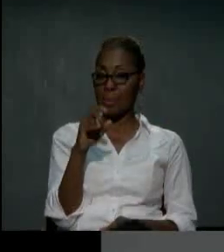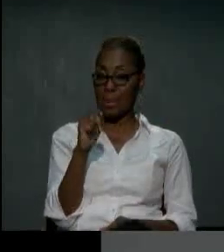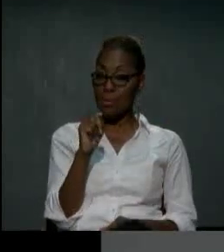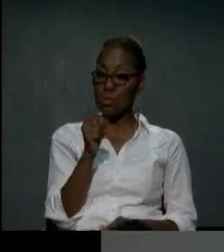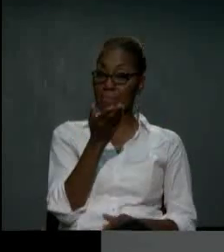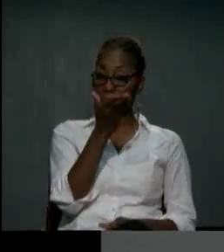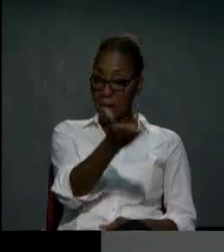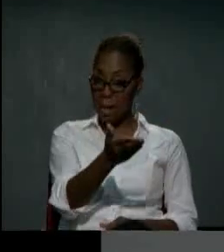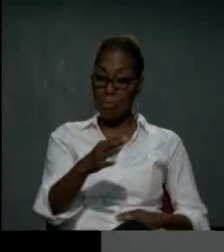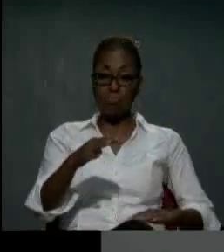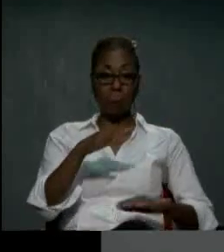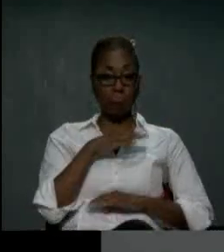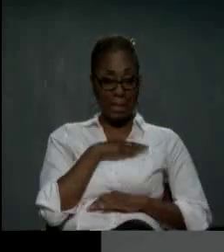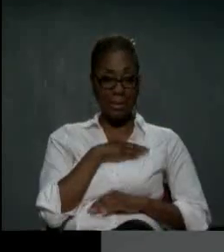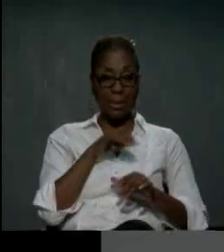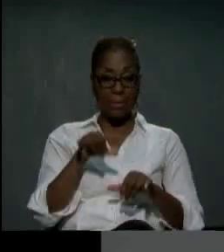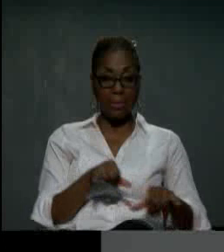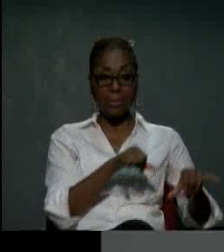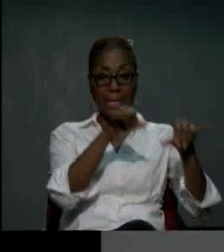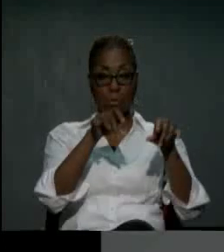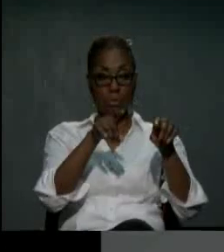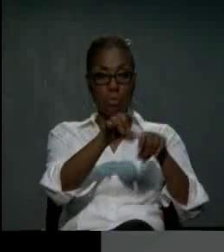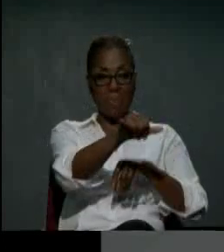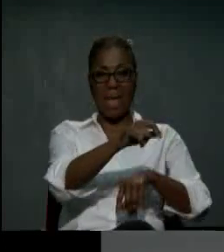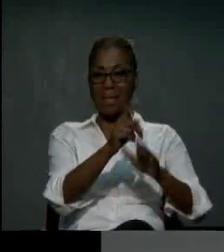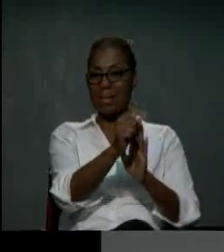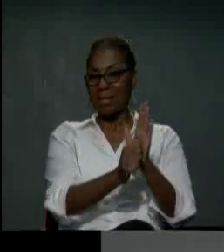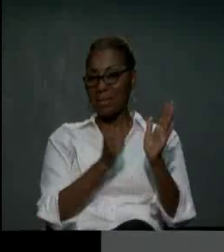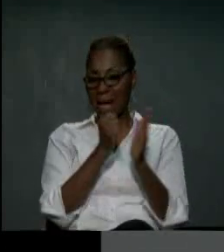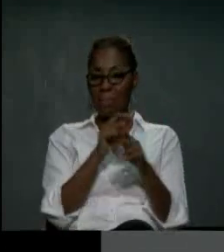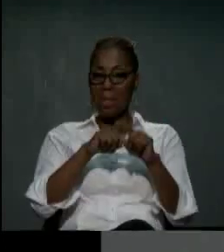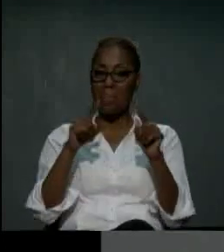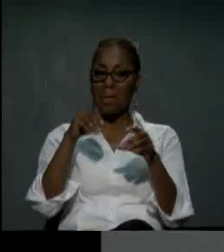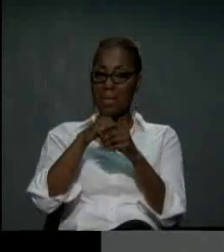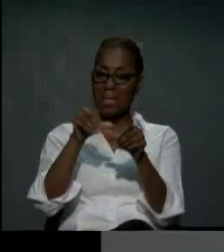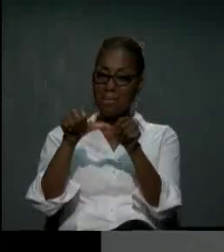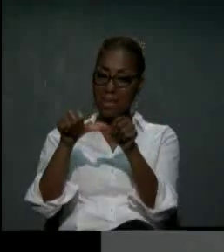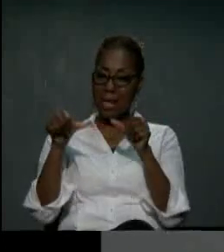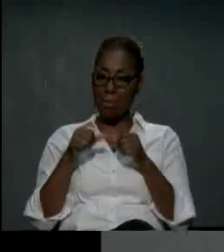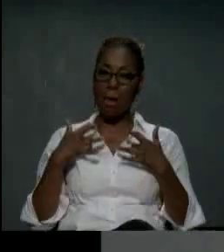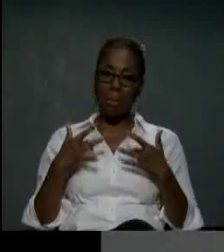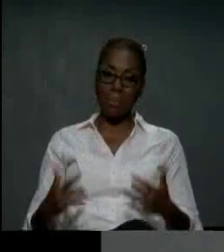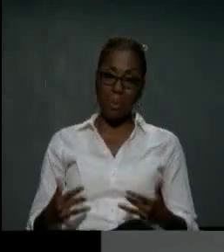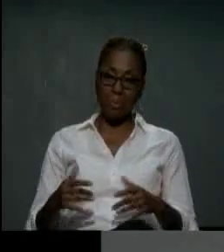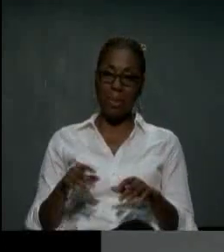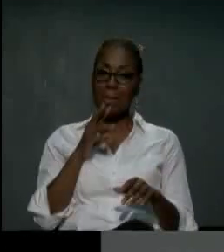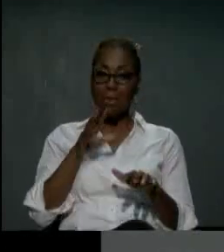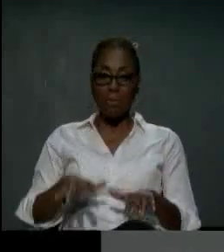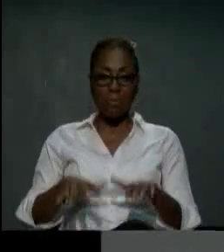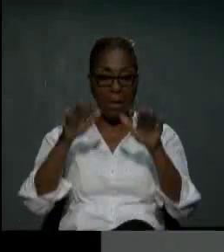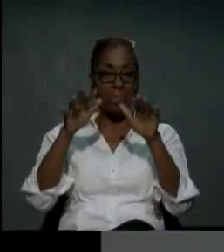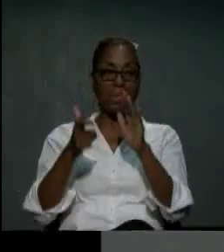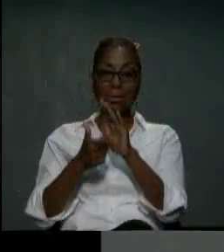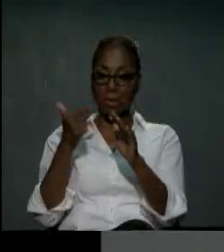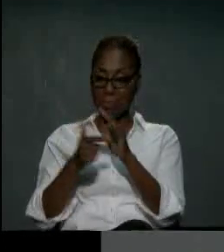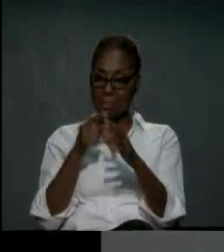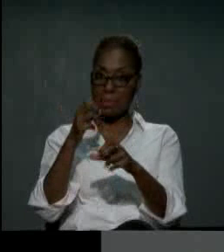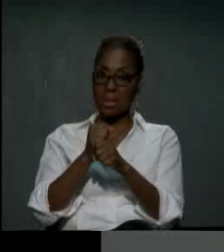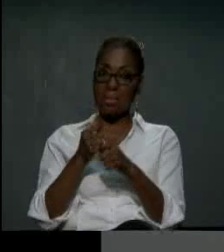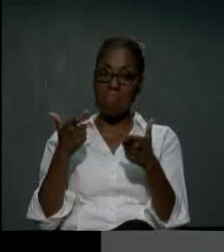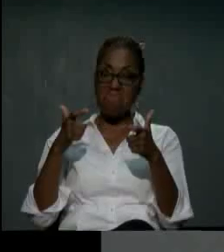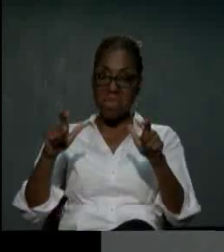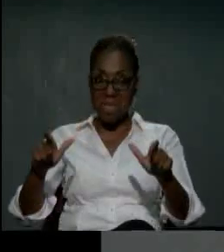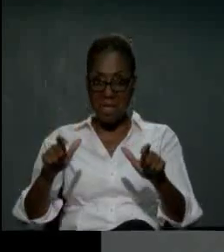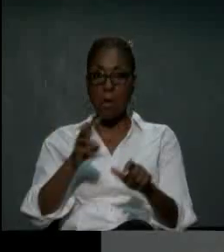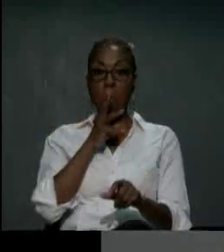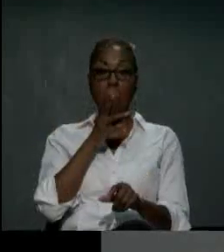meet the standard for the time. Certainly, though, in an area that's prone to flooding, you get some large events. And I'd remind you that